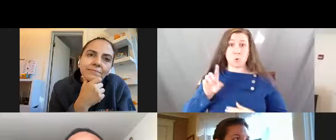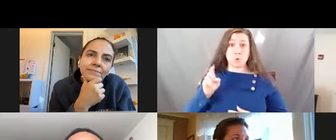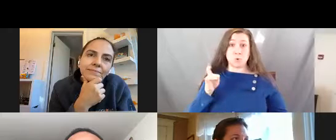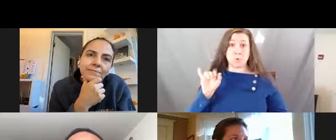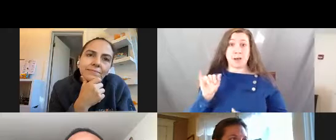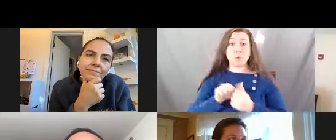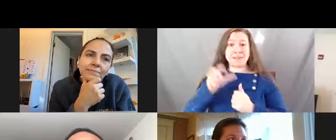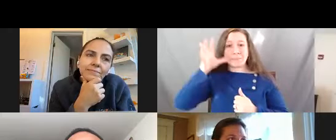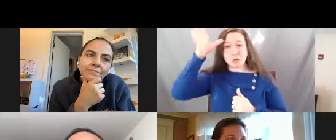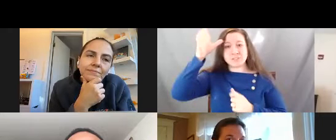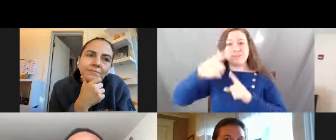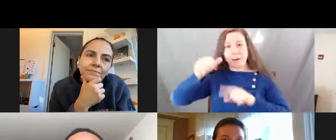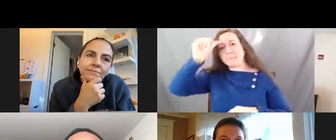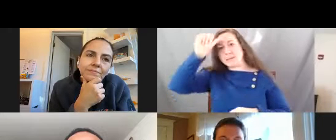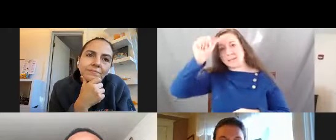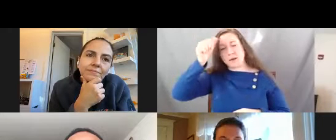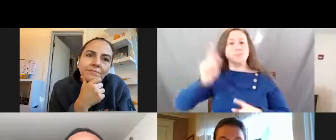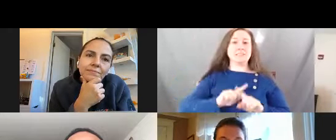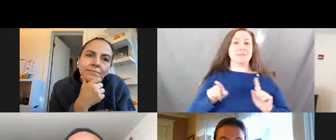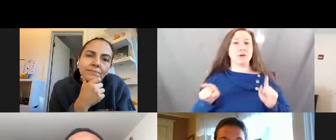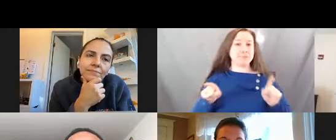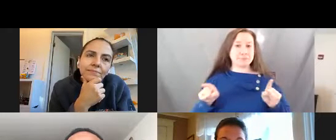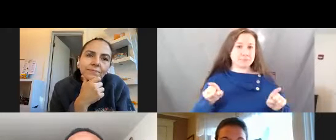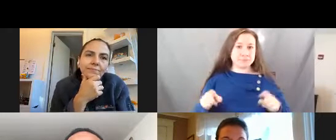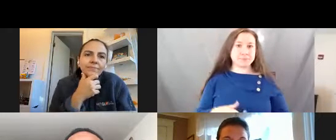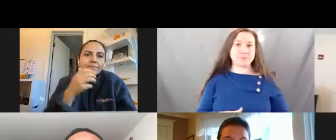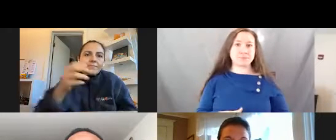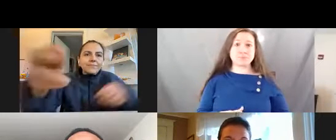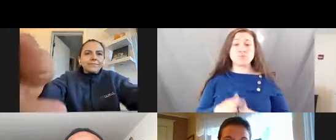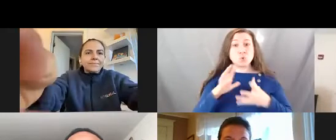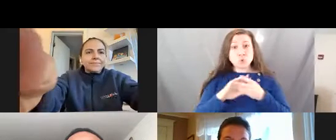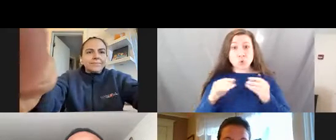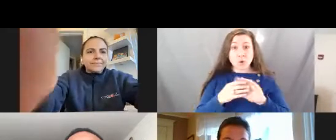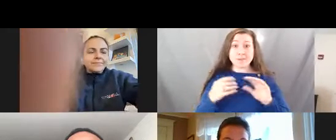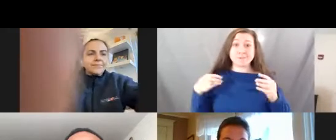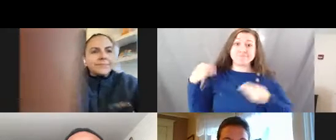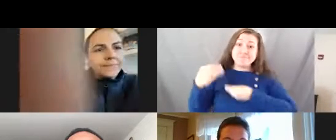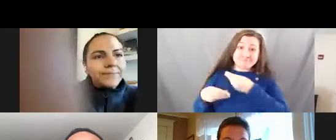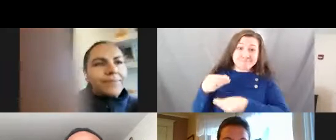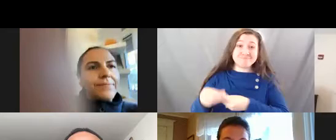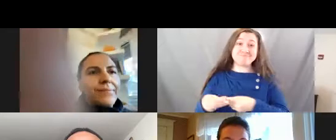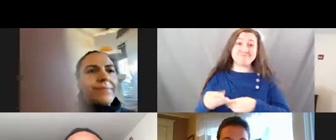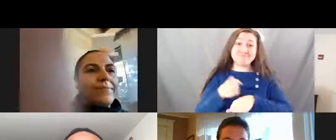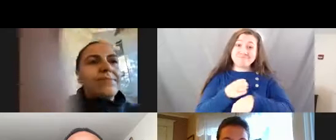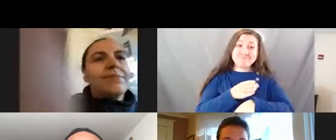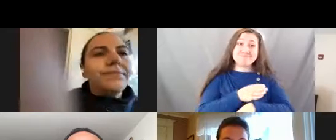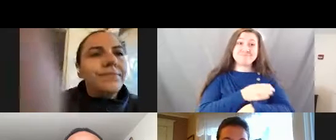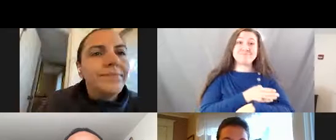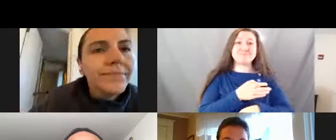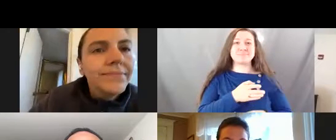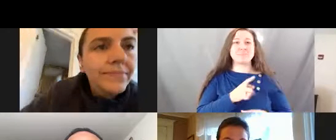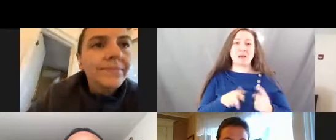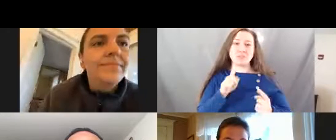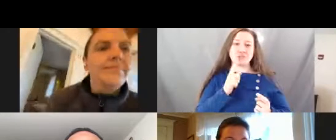they mention that something related to that, and then stories keep building up, and we just keep improving. But basically, just expressing